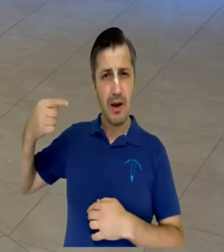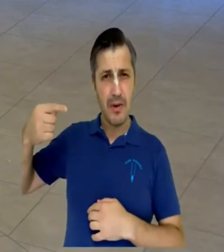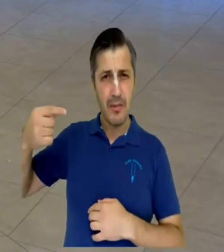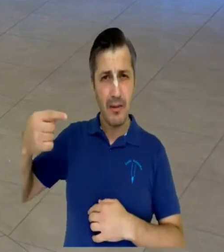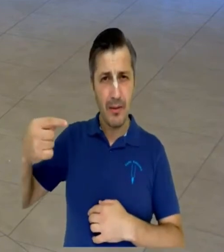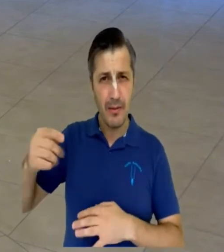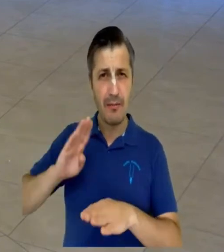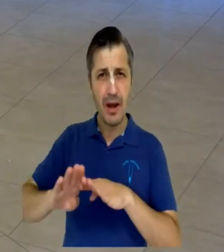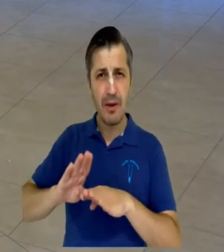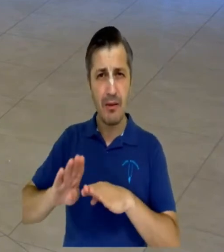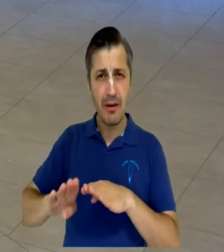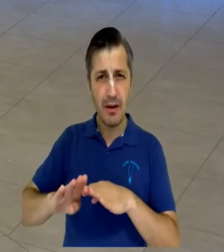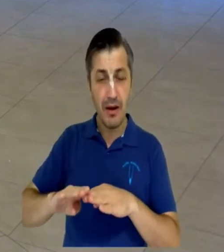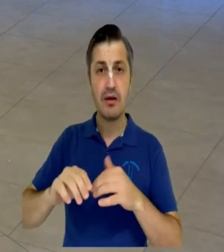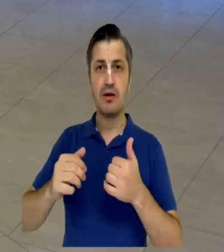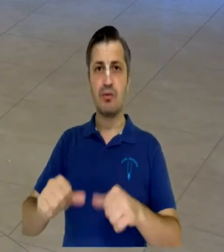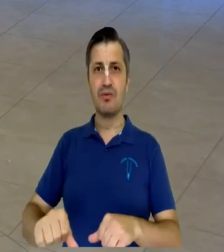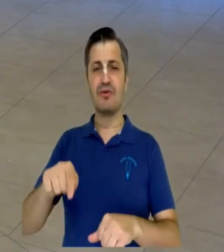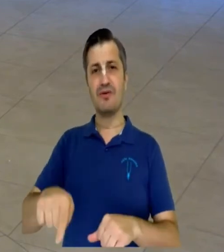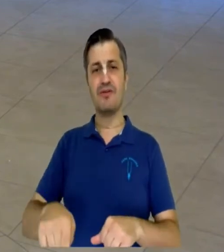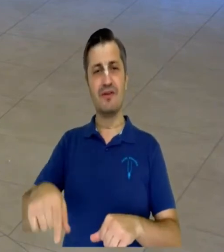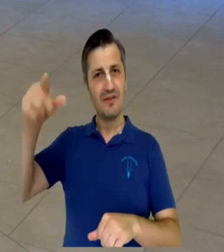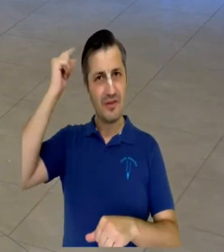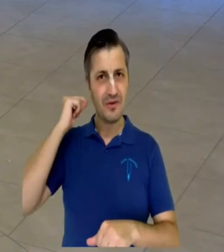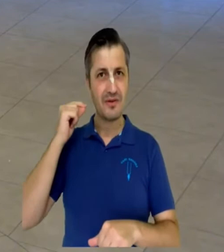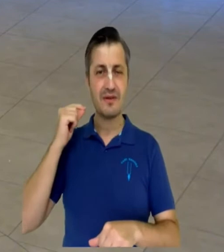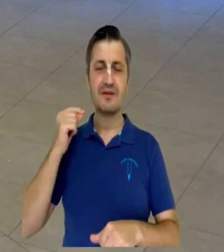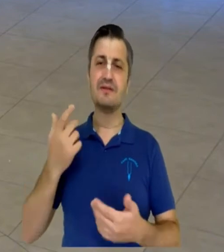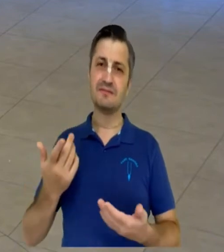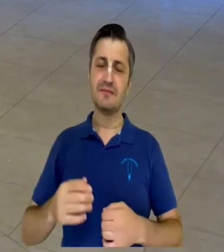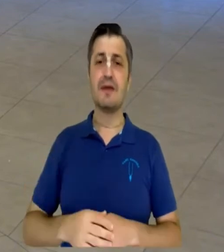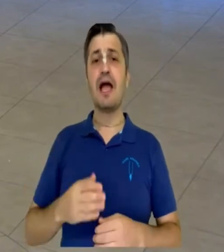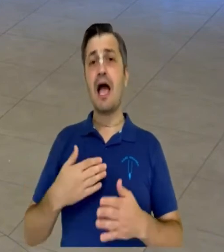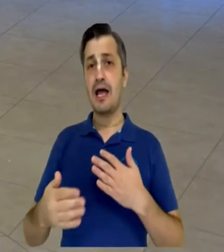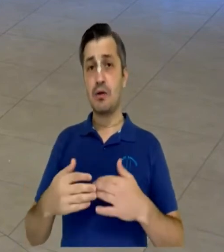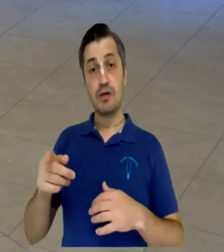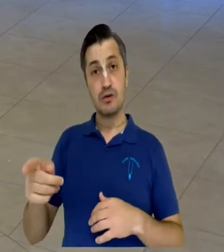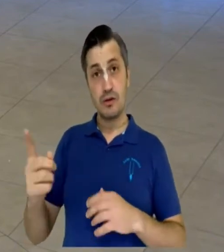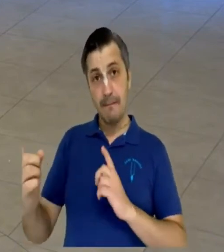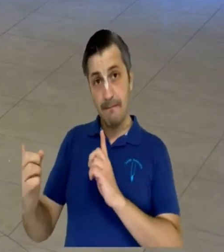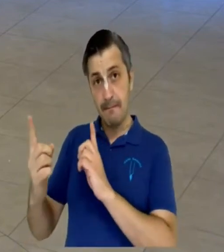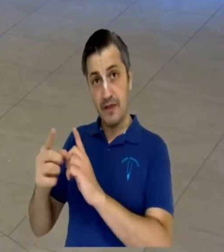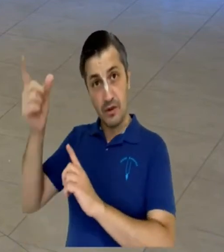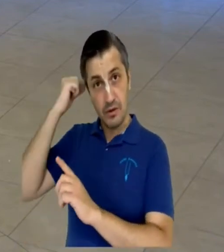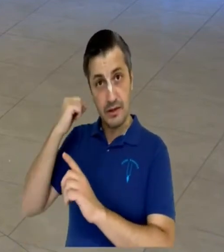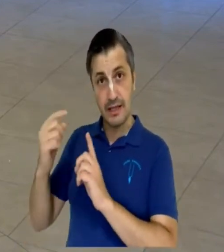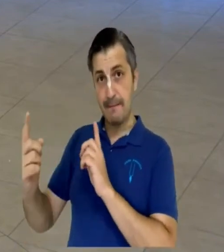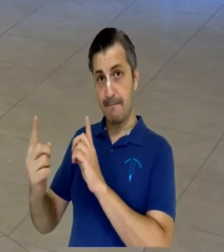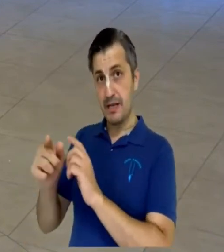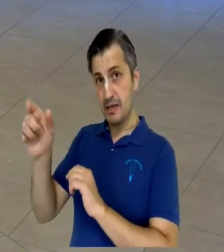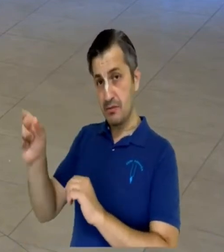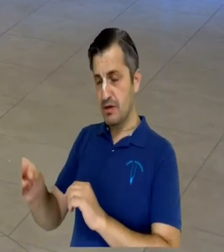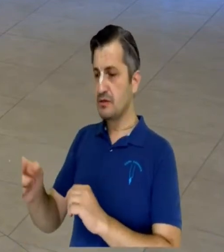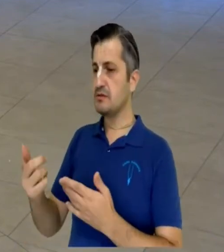prasadam, let them hear the holy name. So this is Agyata Sukriti, or the unknown pious activity. And these non-pious